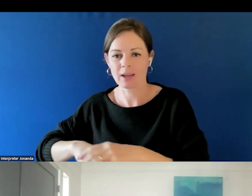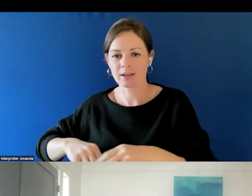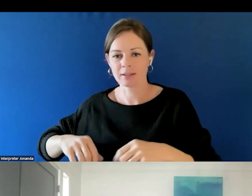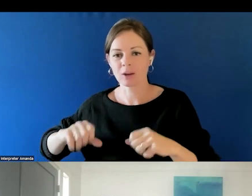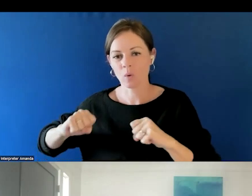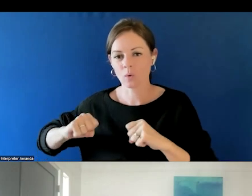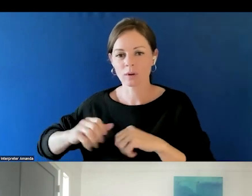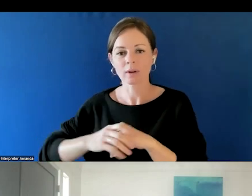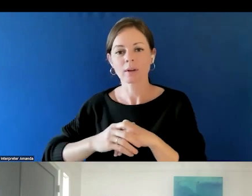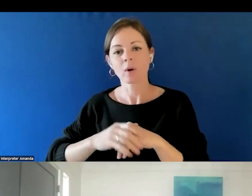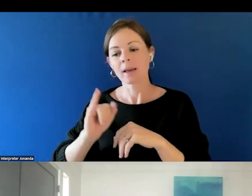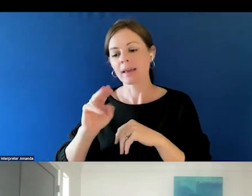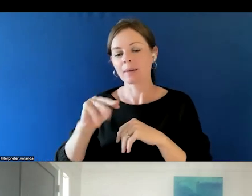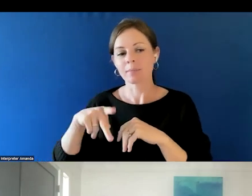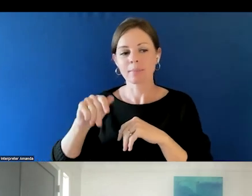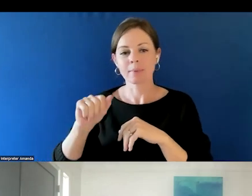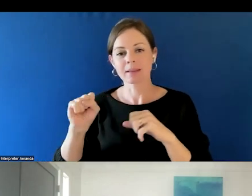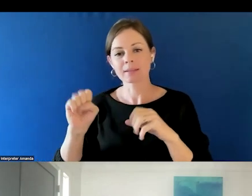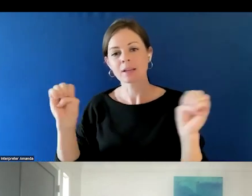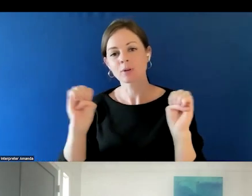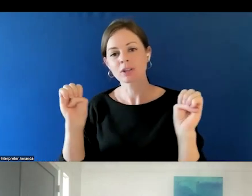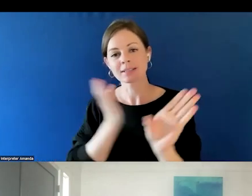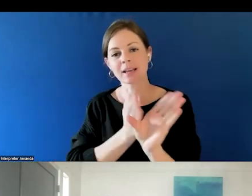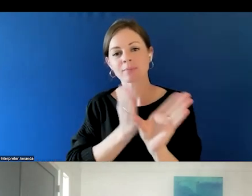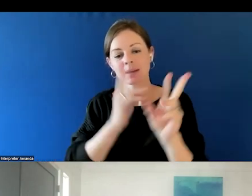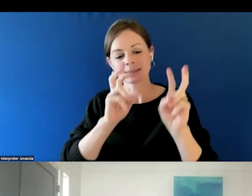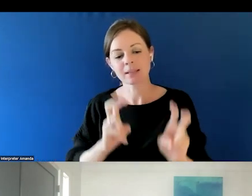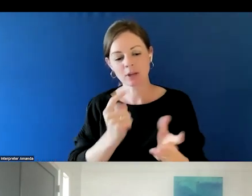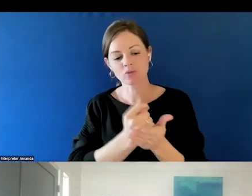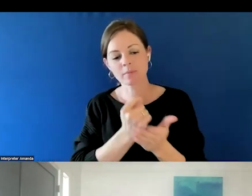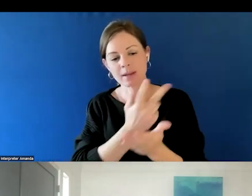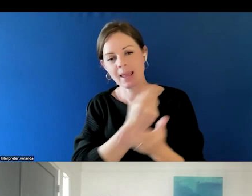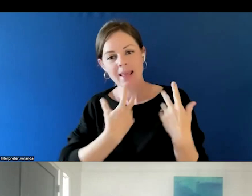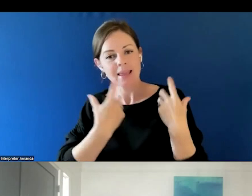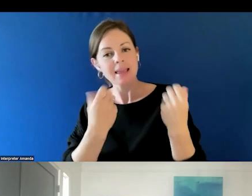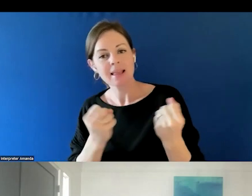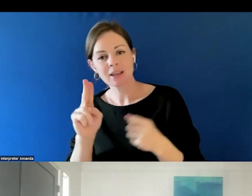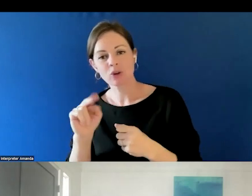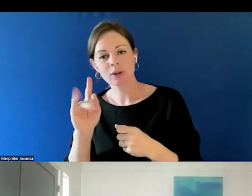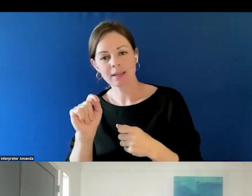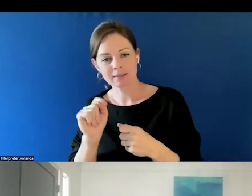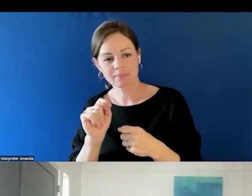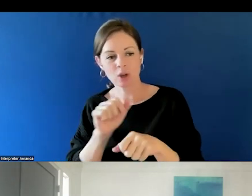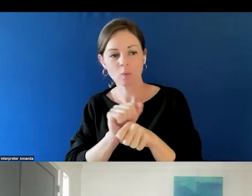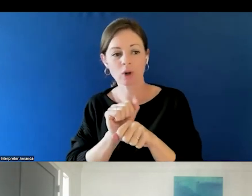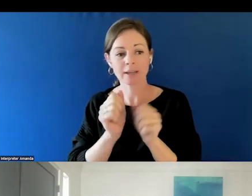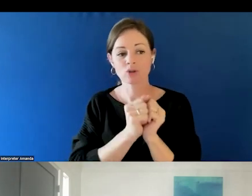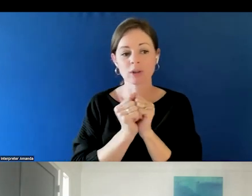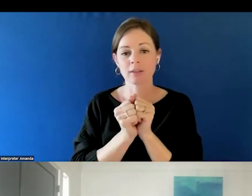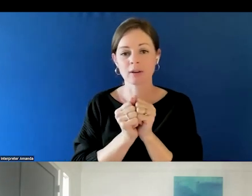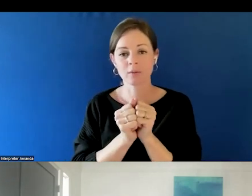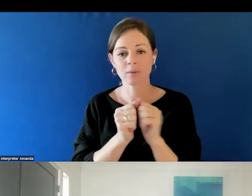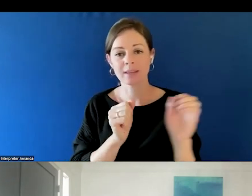empath stands for Emergency Psychiatric Assessment, Treatment, and Healing Unit. They're working hand in hand with ERs within